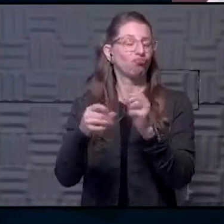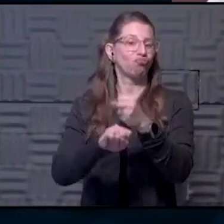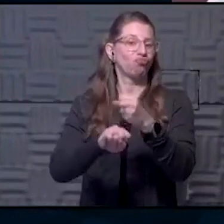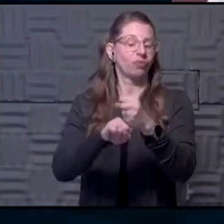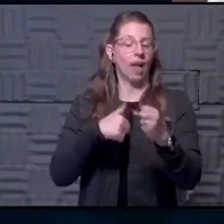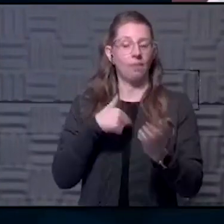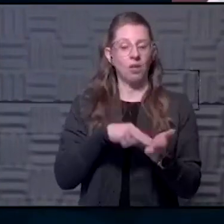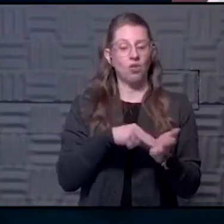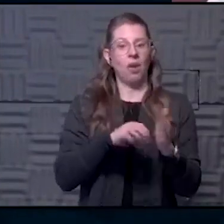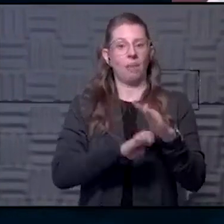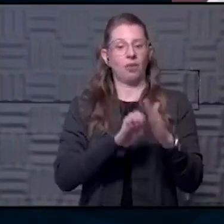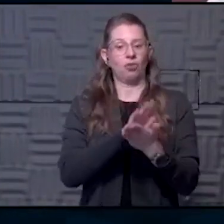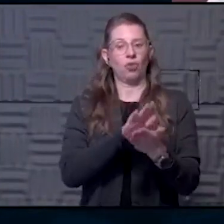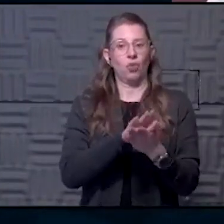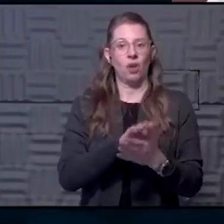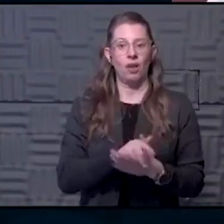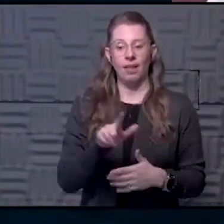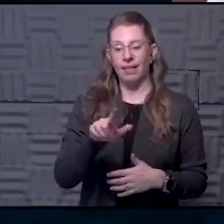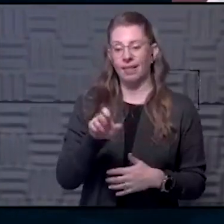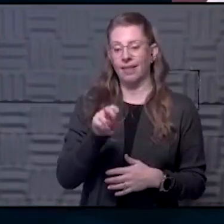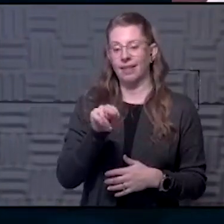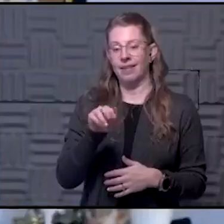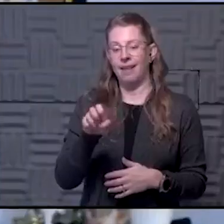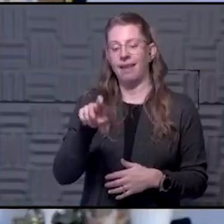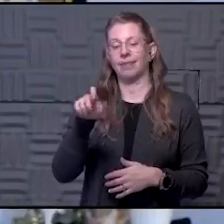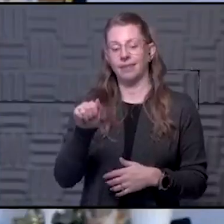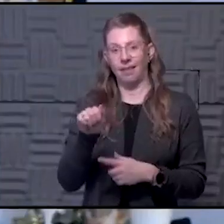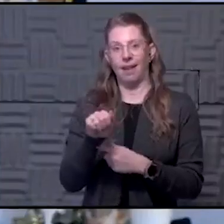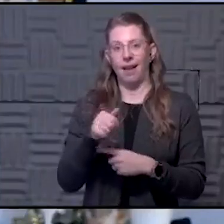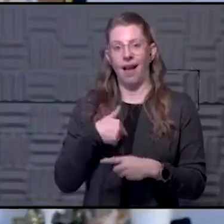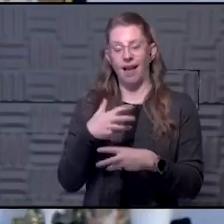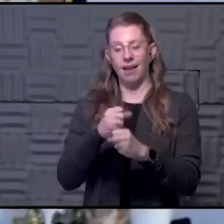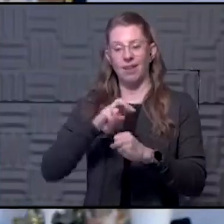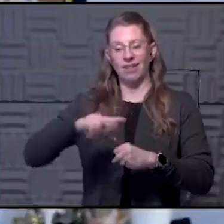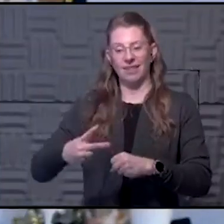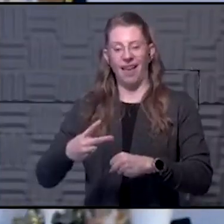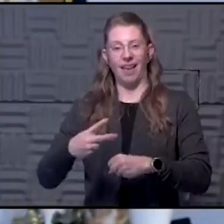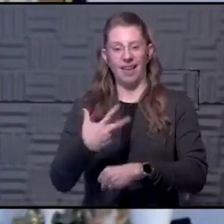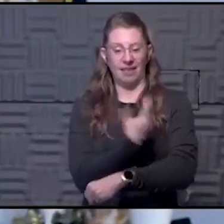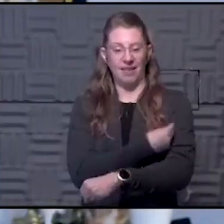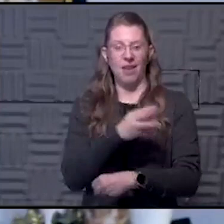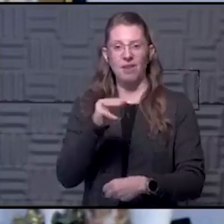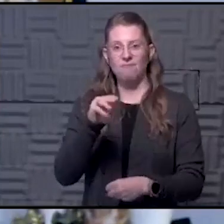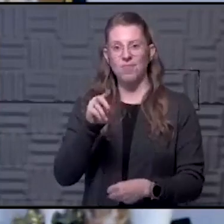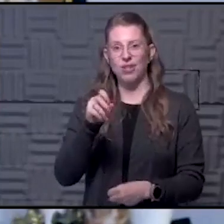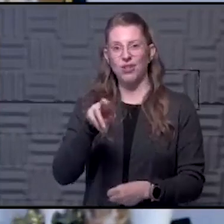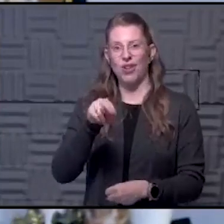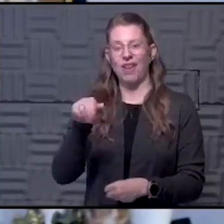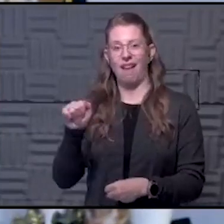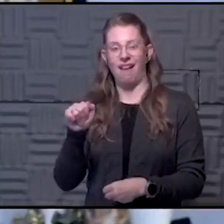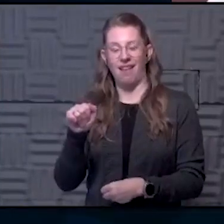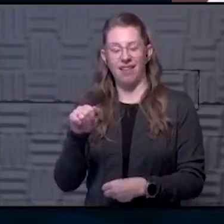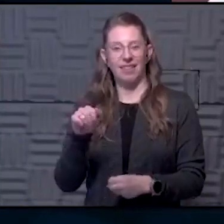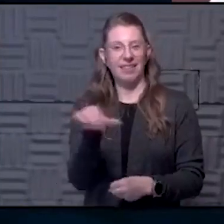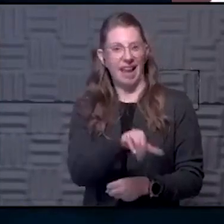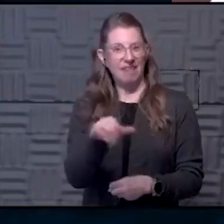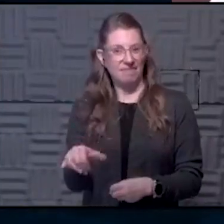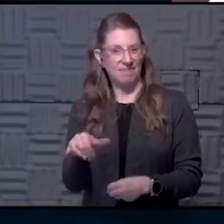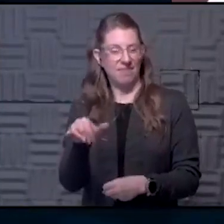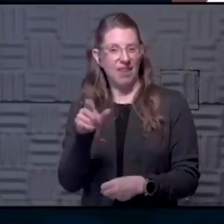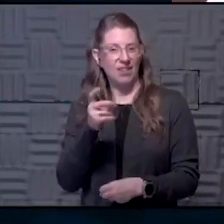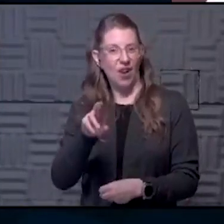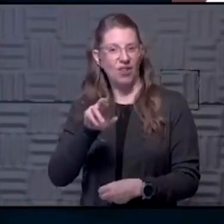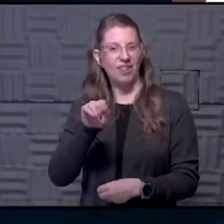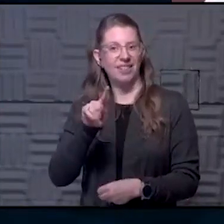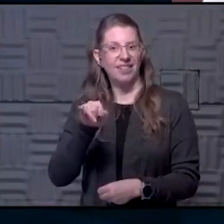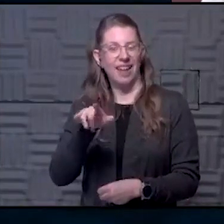I'm a nurse at elementary school in Lenexa, and I get my second Moderna vaccine today, just like Dr. Stites. Awesome. And we should